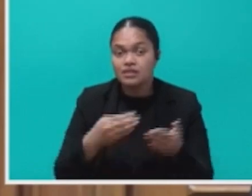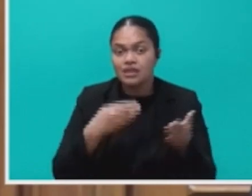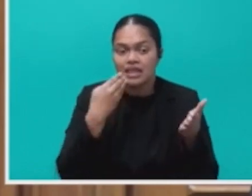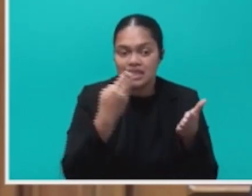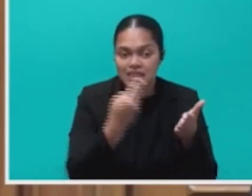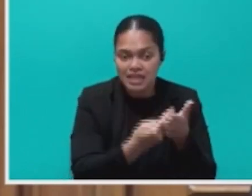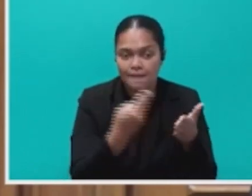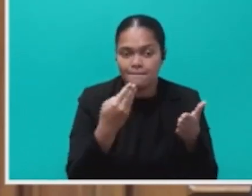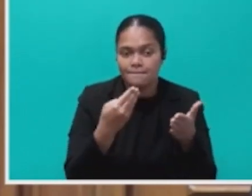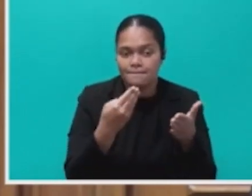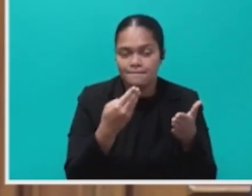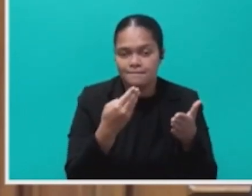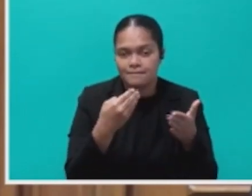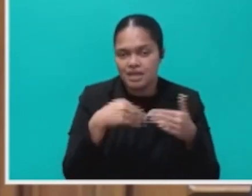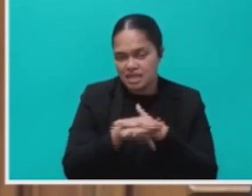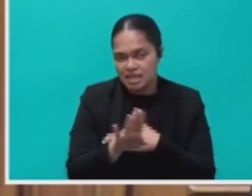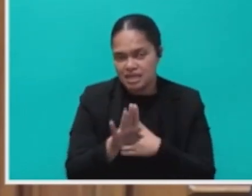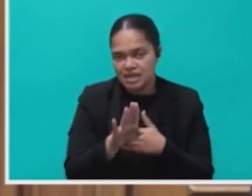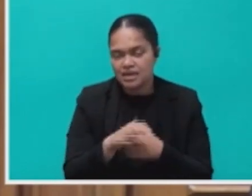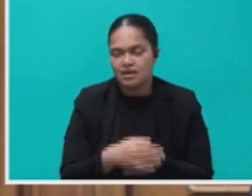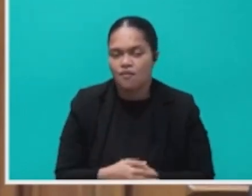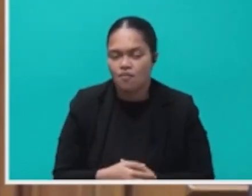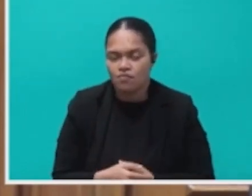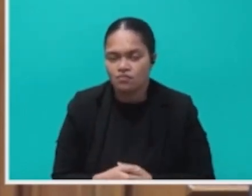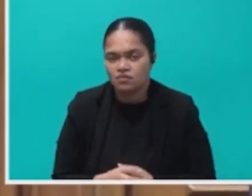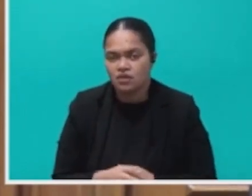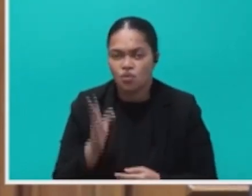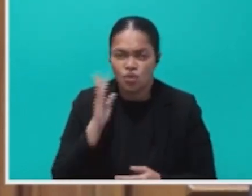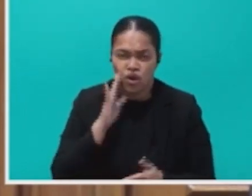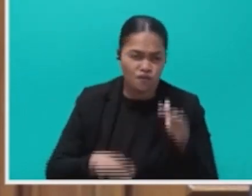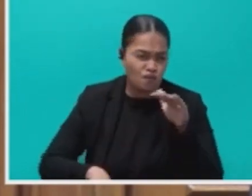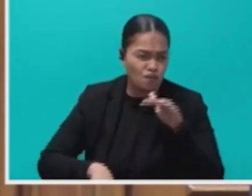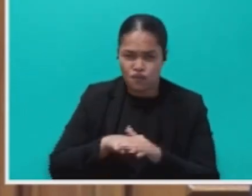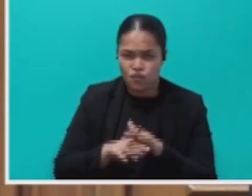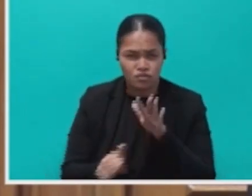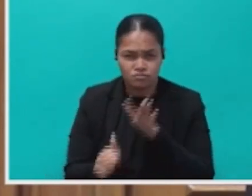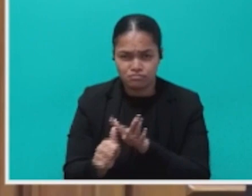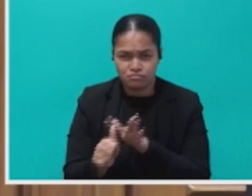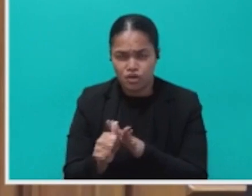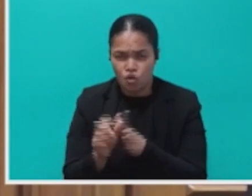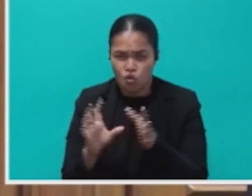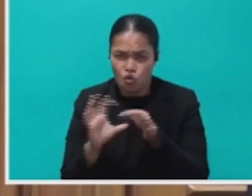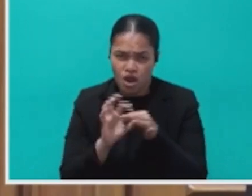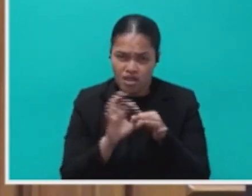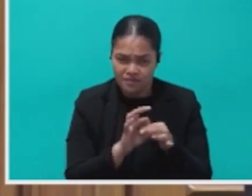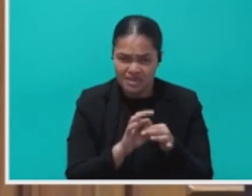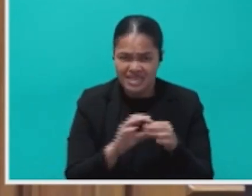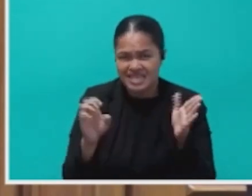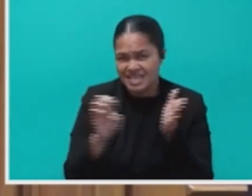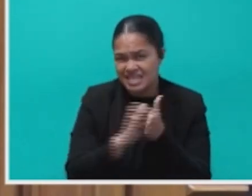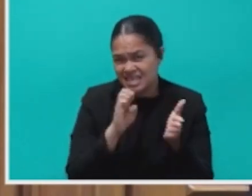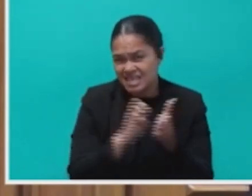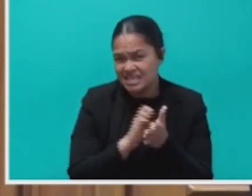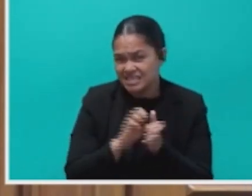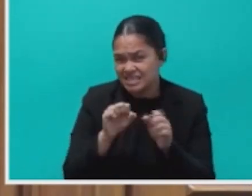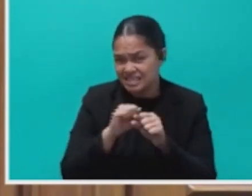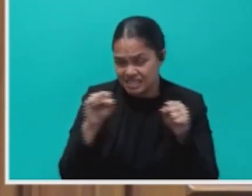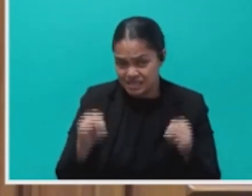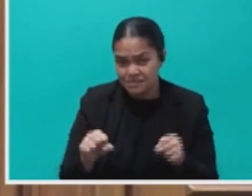tap-out concept. Mr. Speaker, even if full accessibility and connectivity in the e-ticketing system,